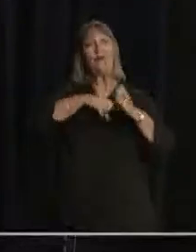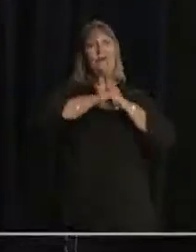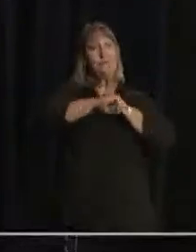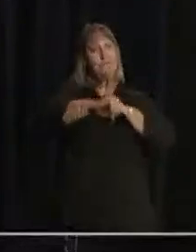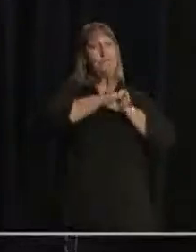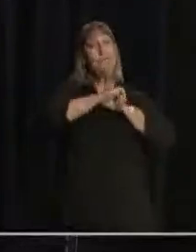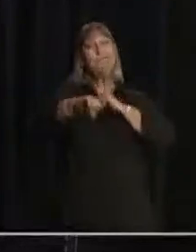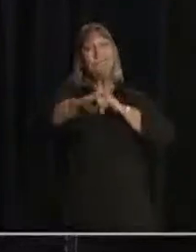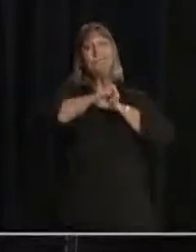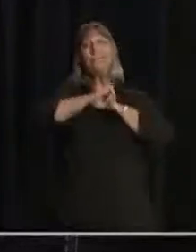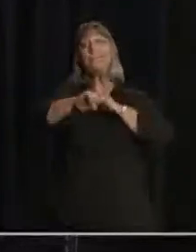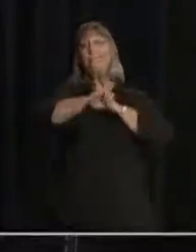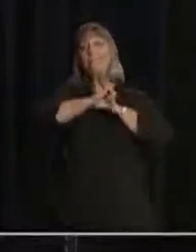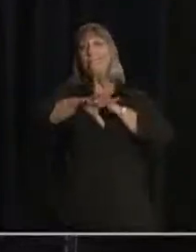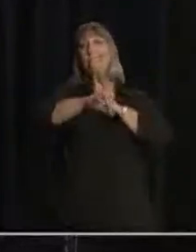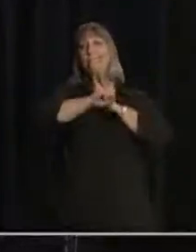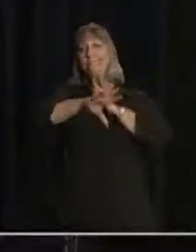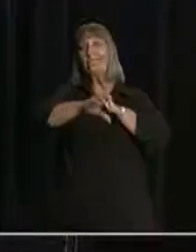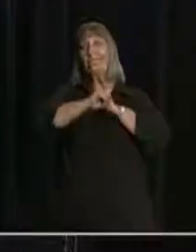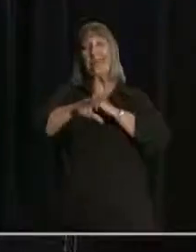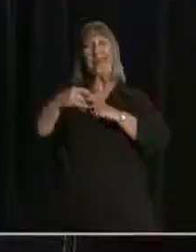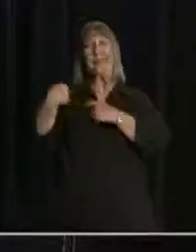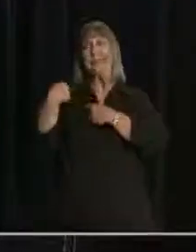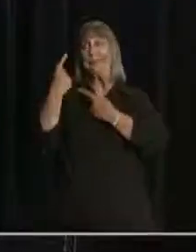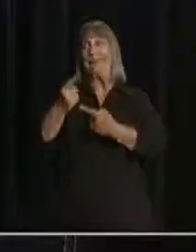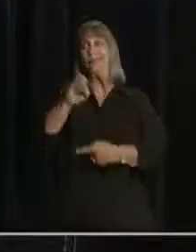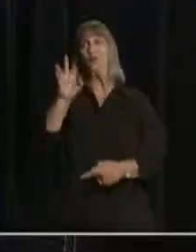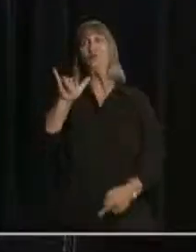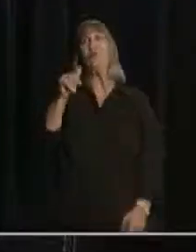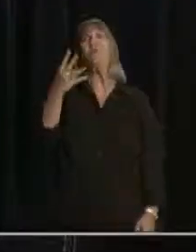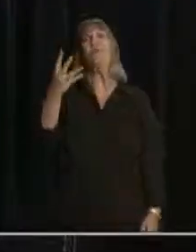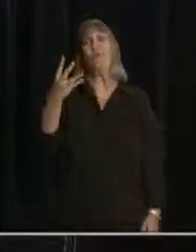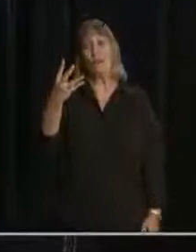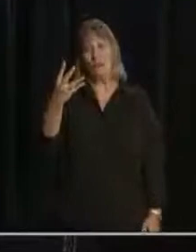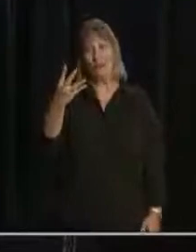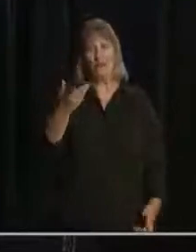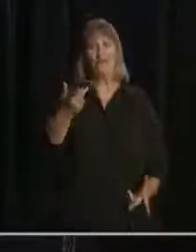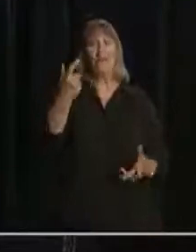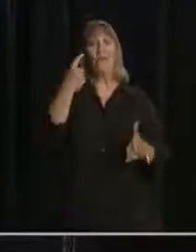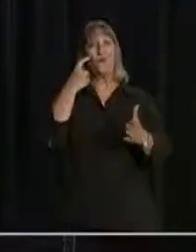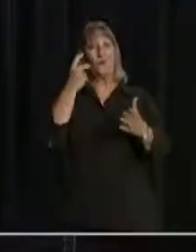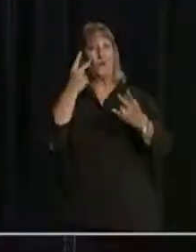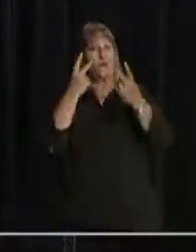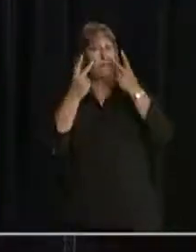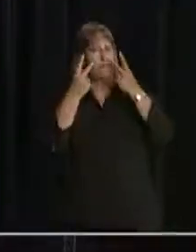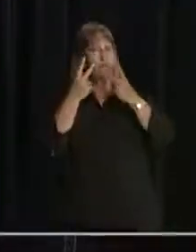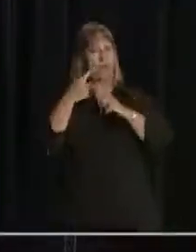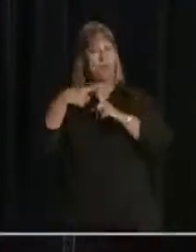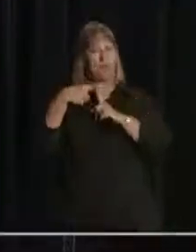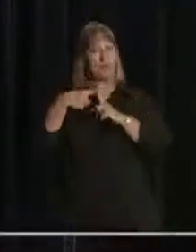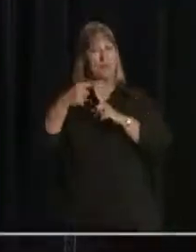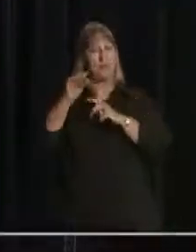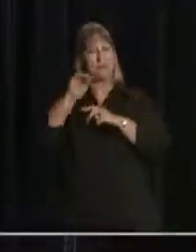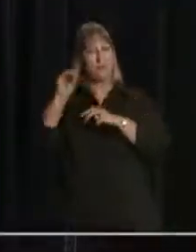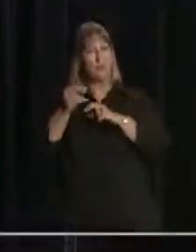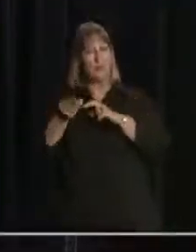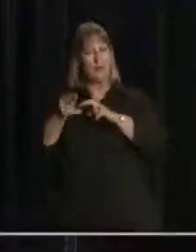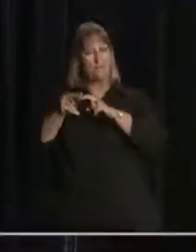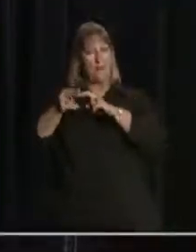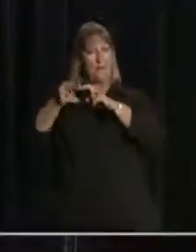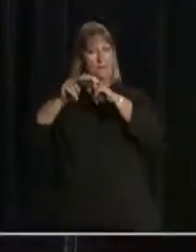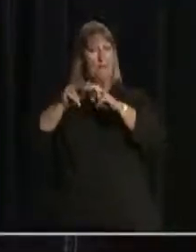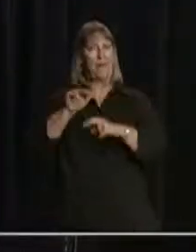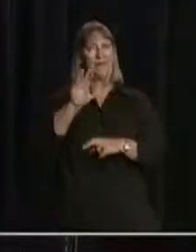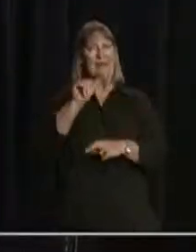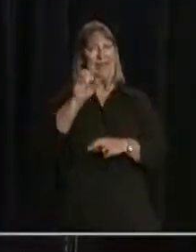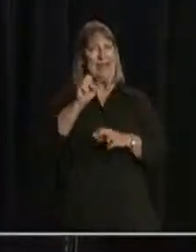messaging, and we've been talking about this since the 4th of July, since we know that we've seen this increase in our positivity rate. We've seen an increase in our case counts over the